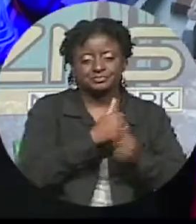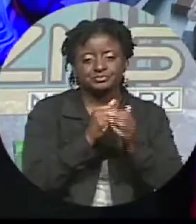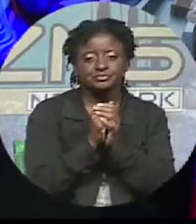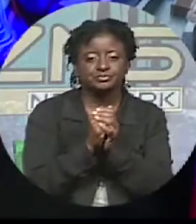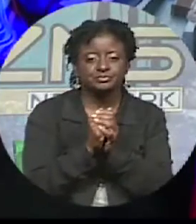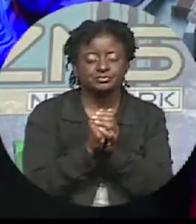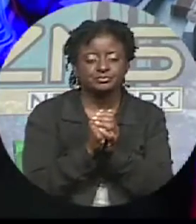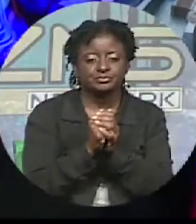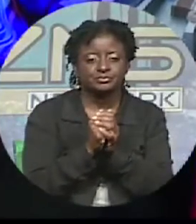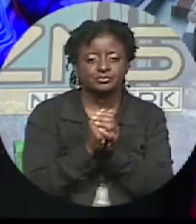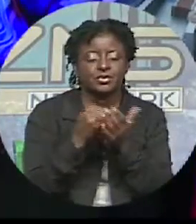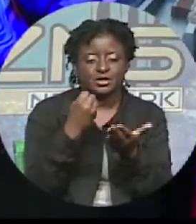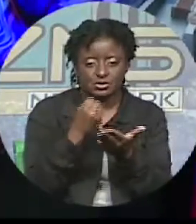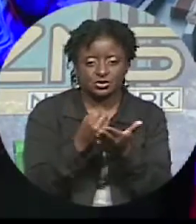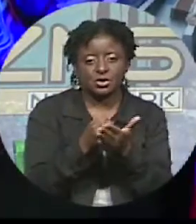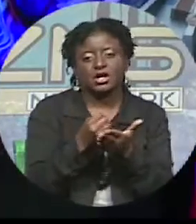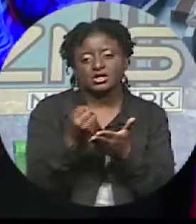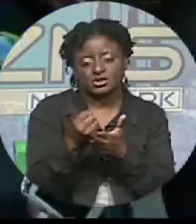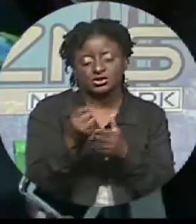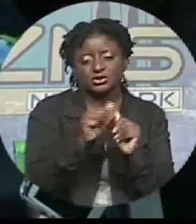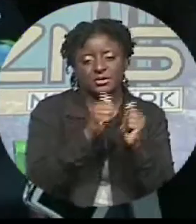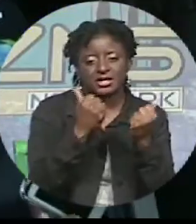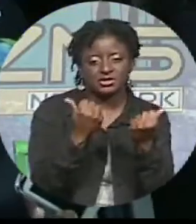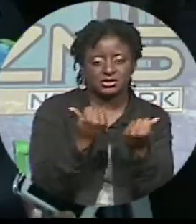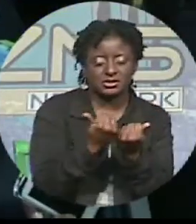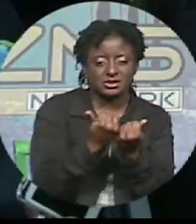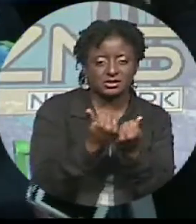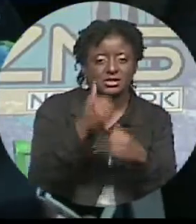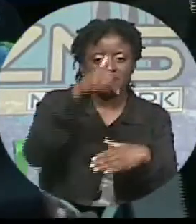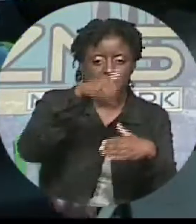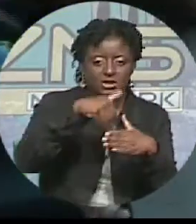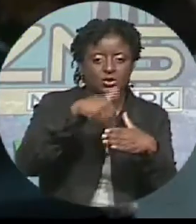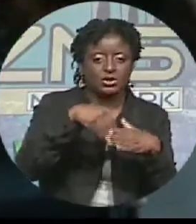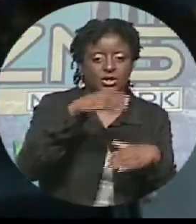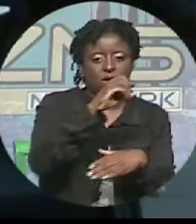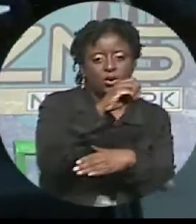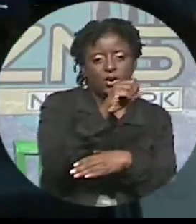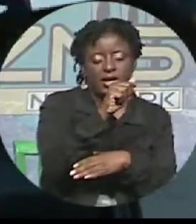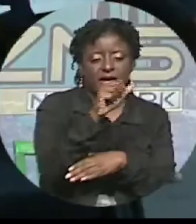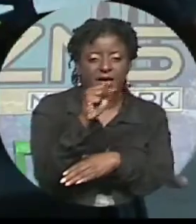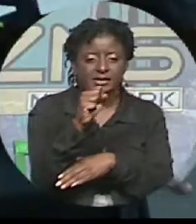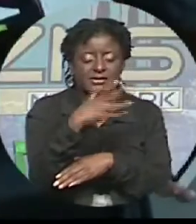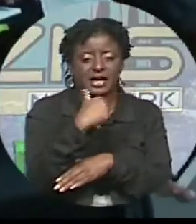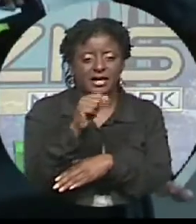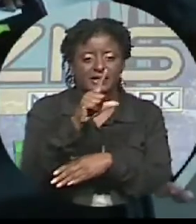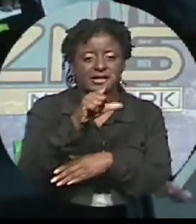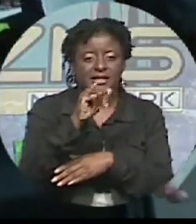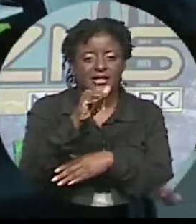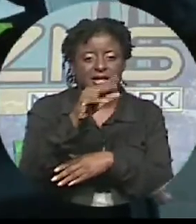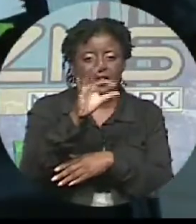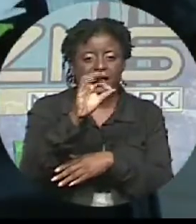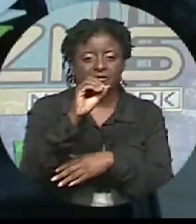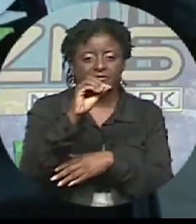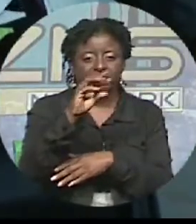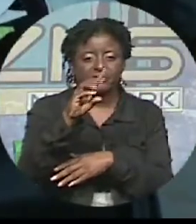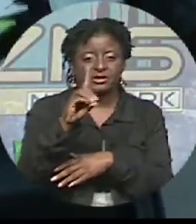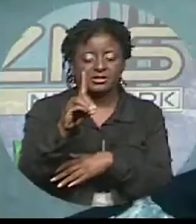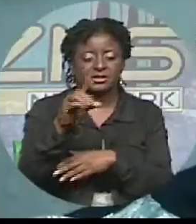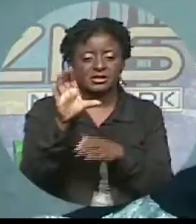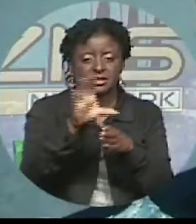present. Scholarship agencies, including the Organization of American States and the Lyford Key Foundation, participated as